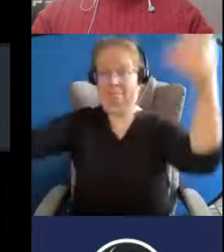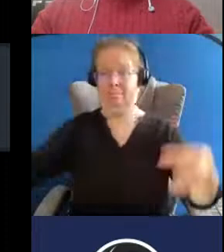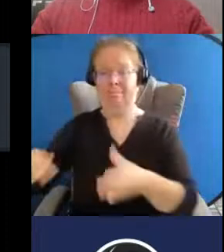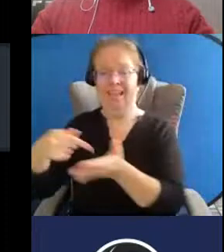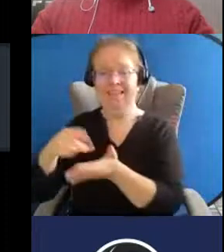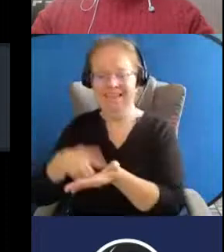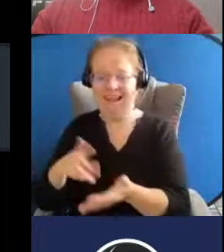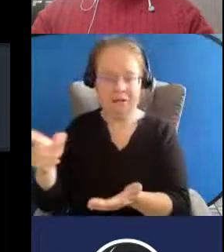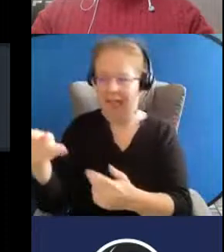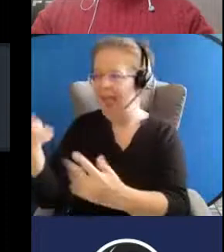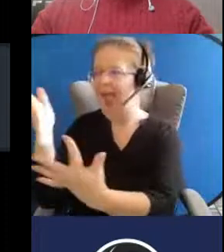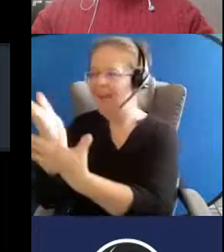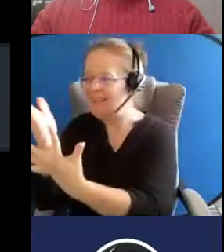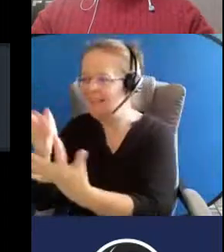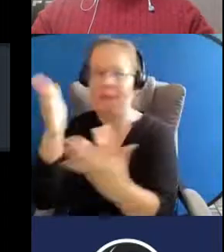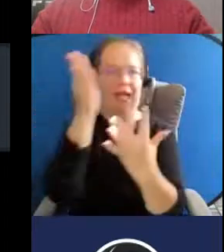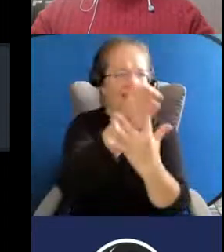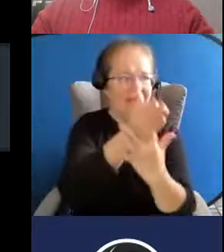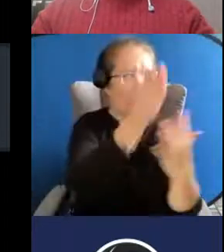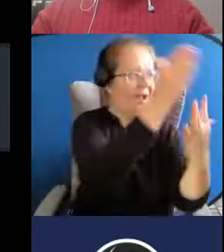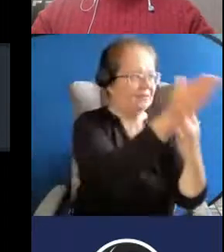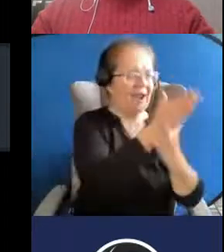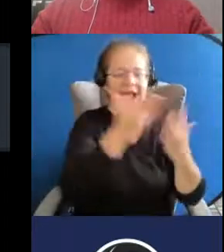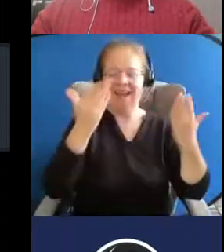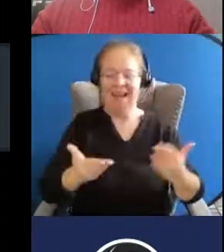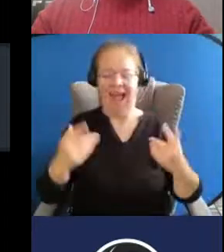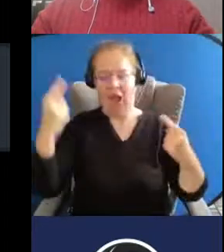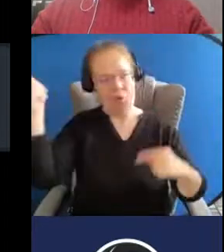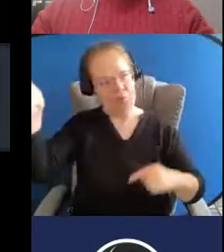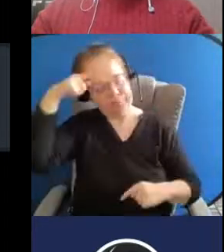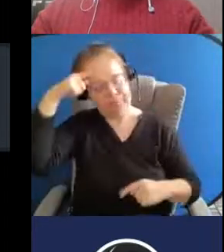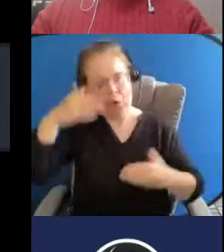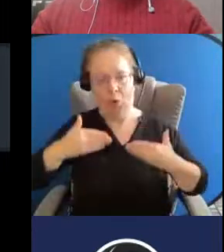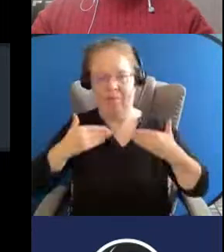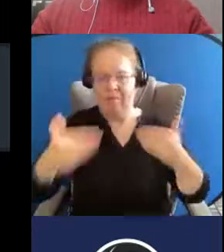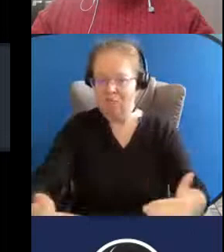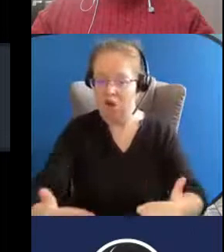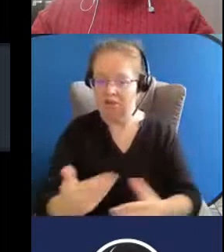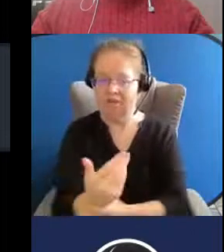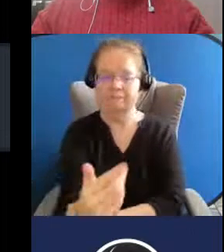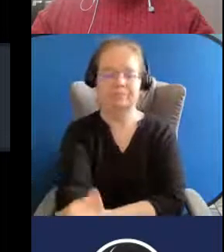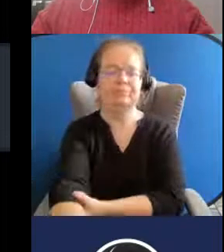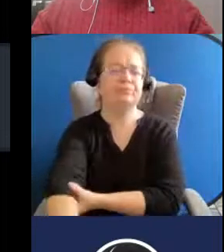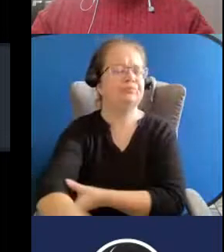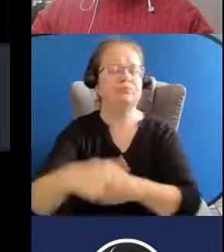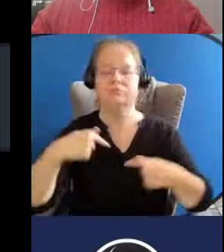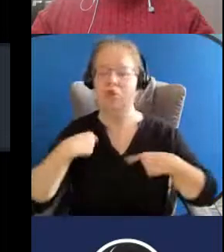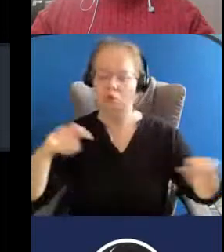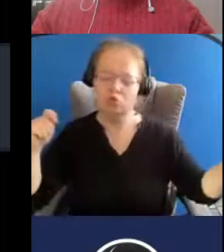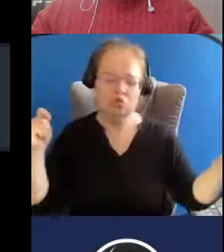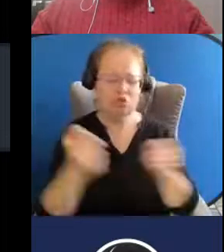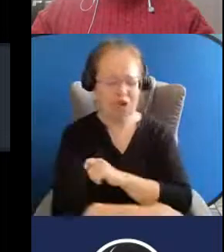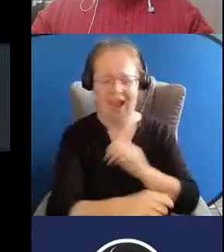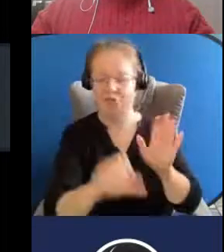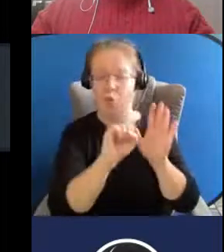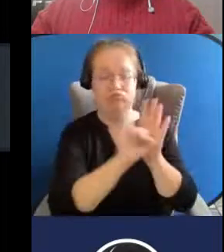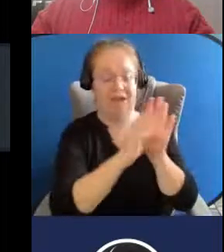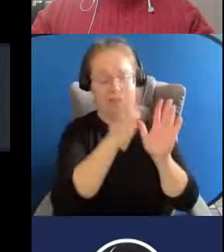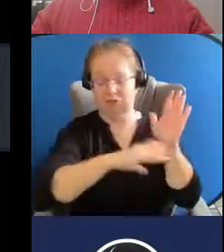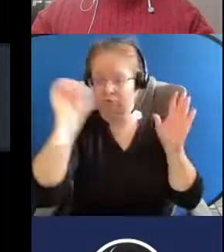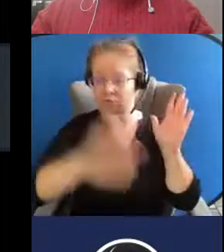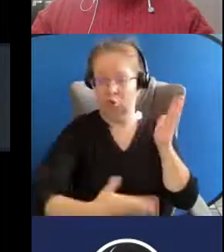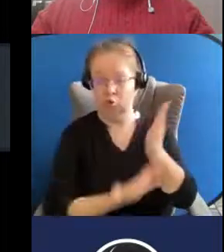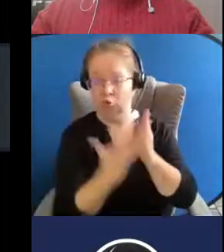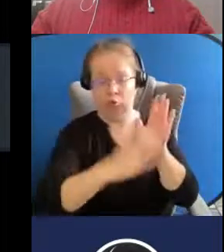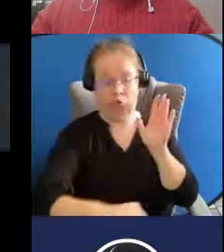seeing accessibility at the forefront. And so we changed it and completely rebranded it, not only from the terminology,